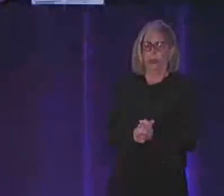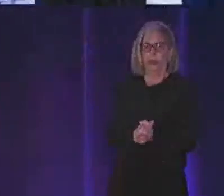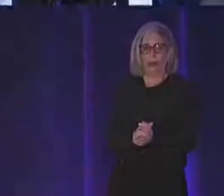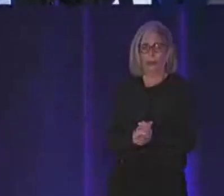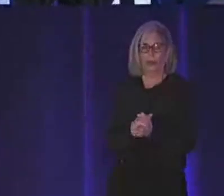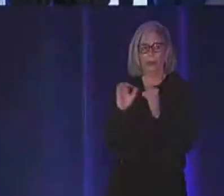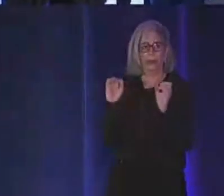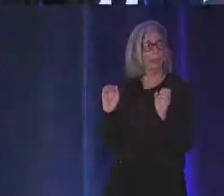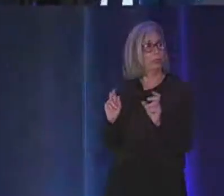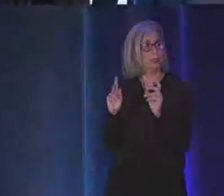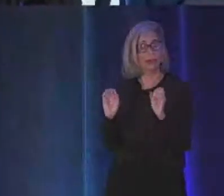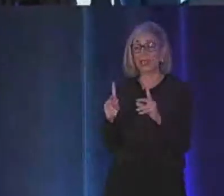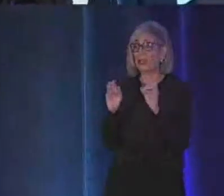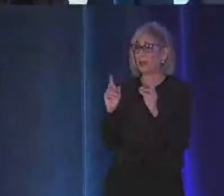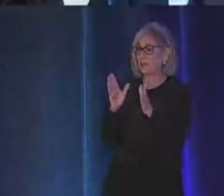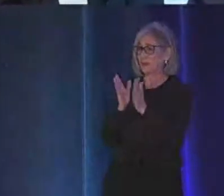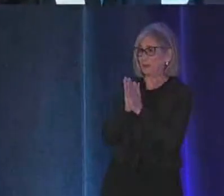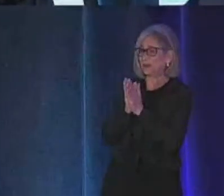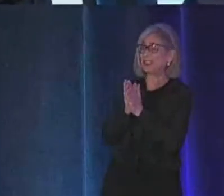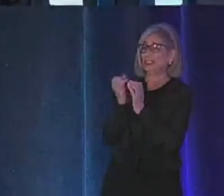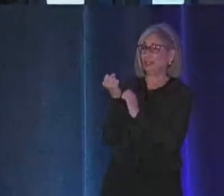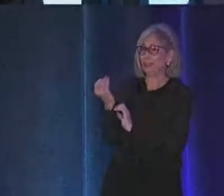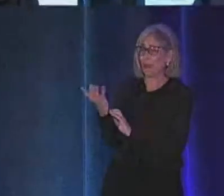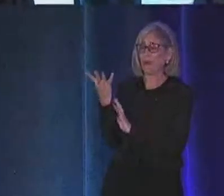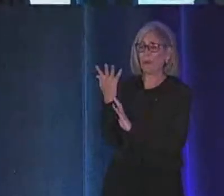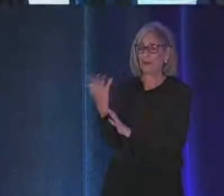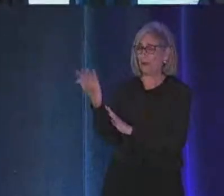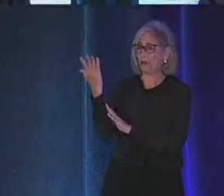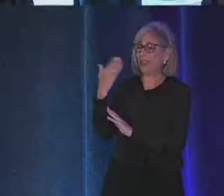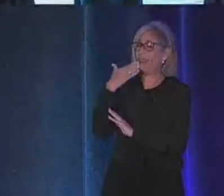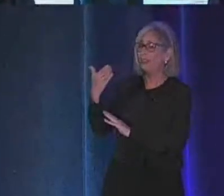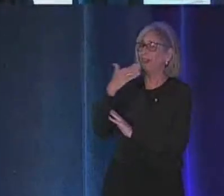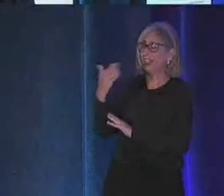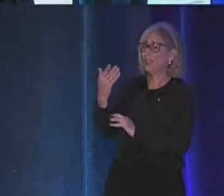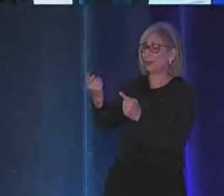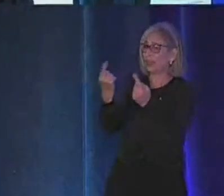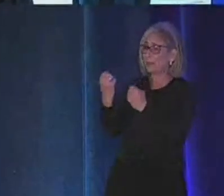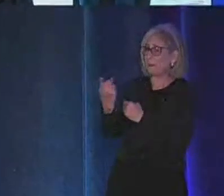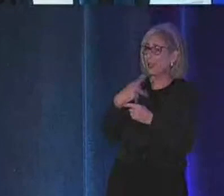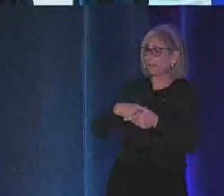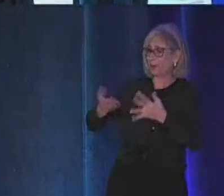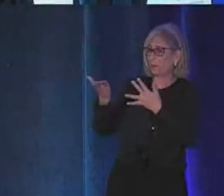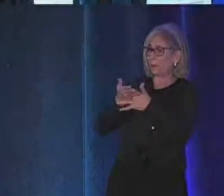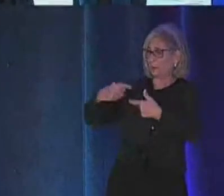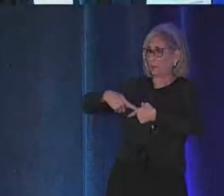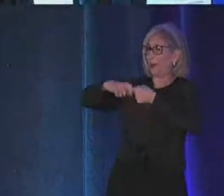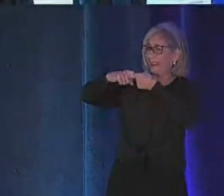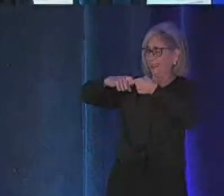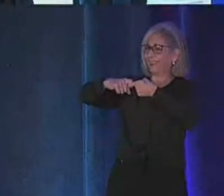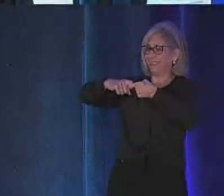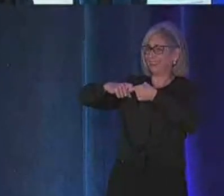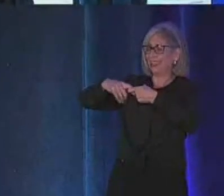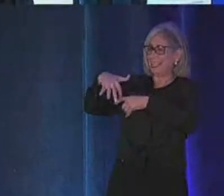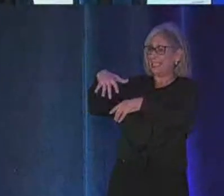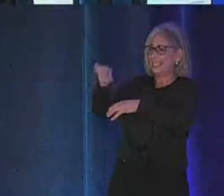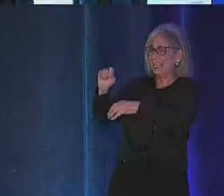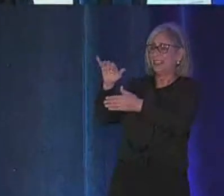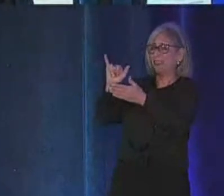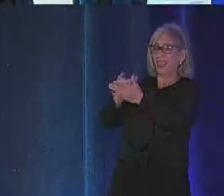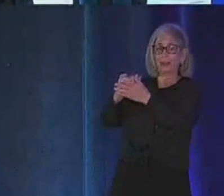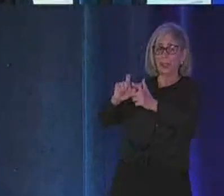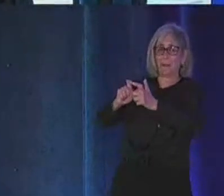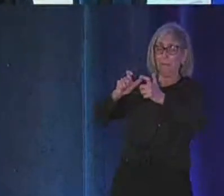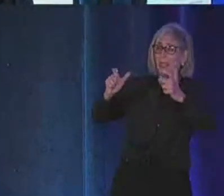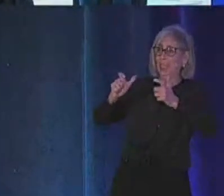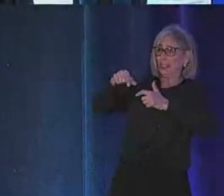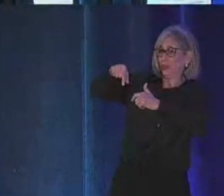All right. Okay, so thank you everyone for coming back from break. Yes, that is a pretty big